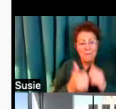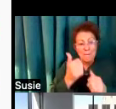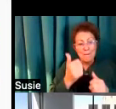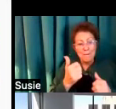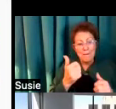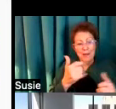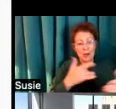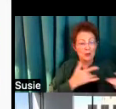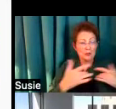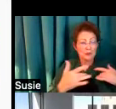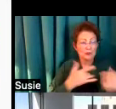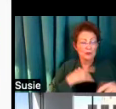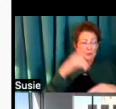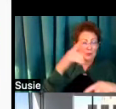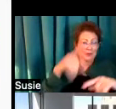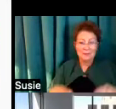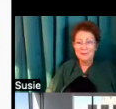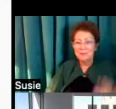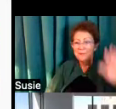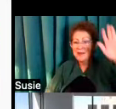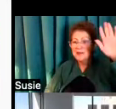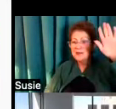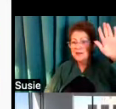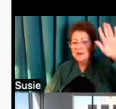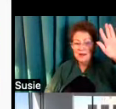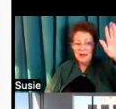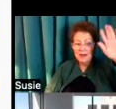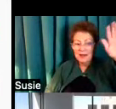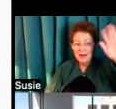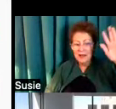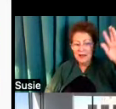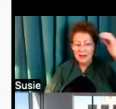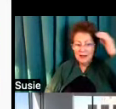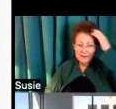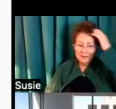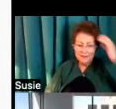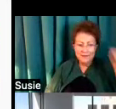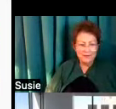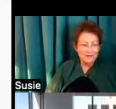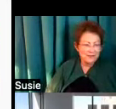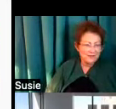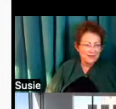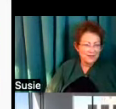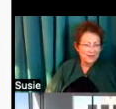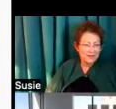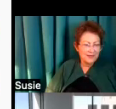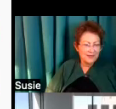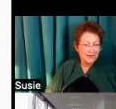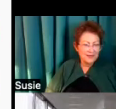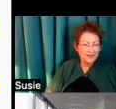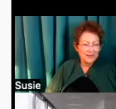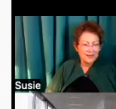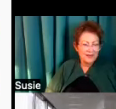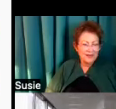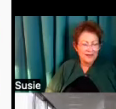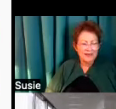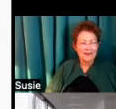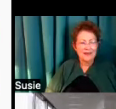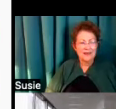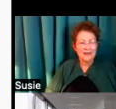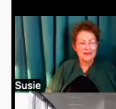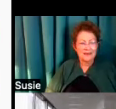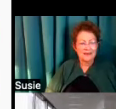outrageously overpaying them, right? Amazing. Okay, and the questions are doubling up here, so please feel free to tap out